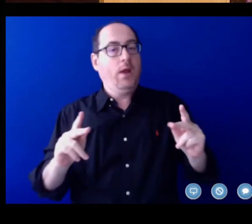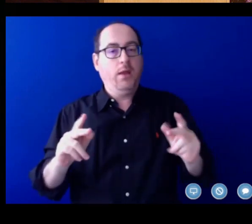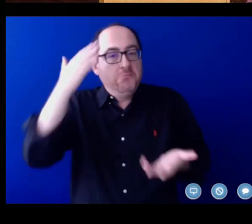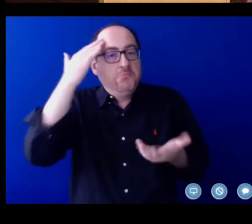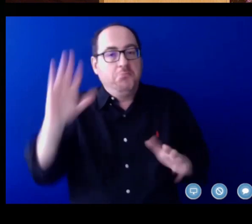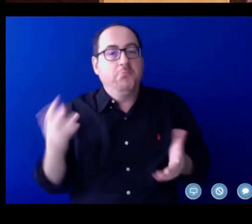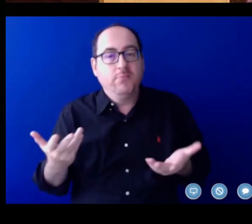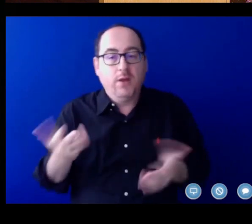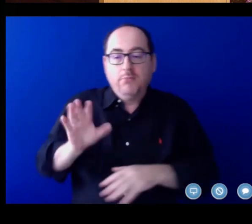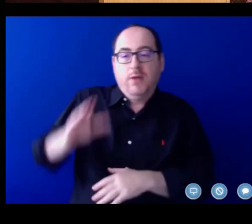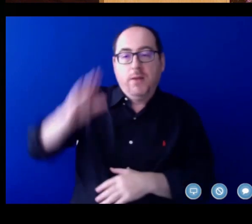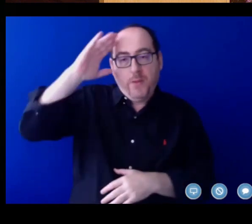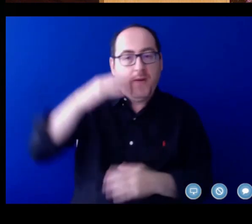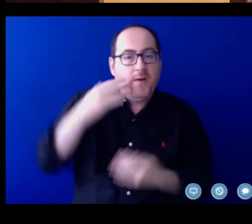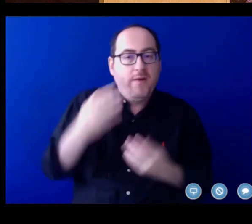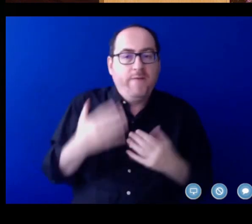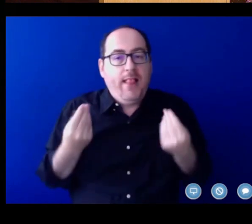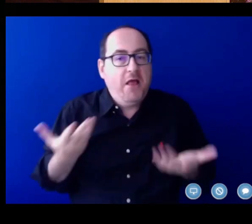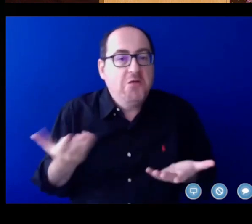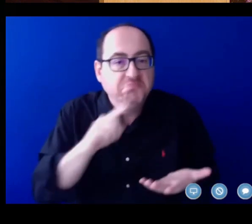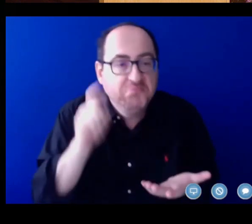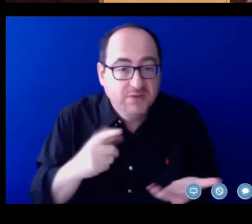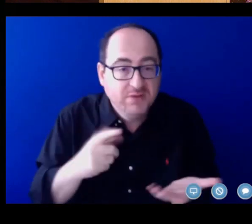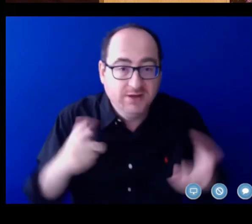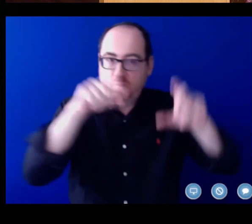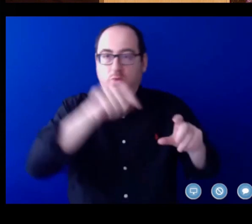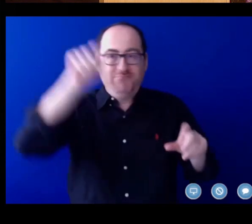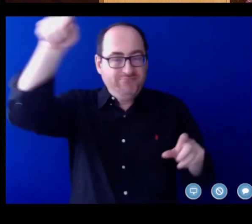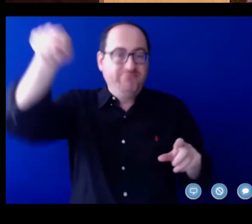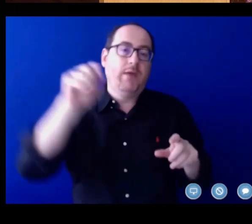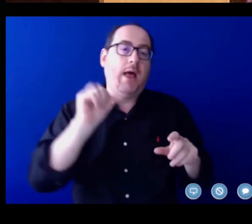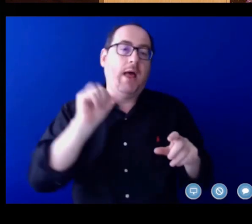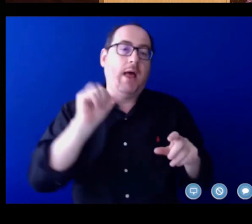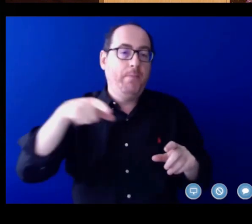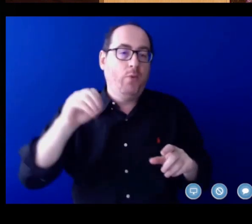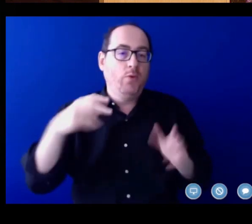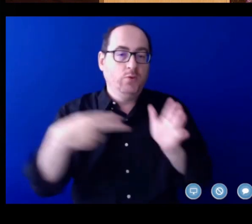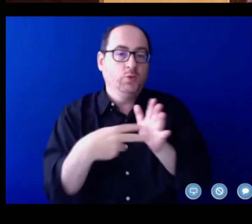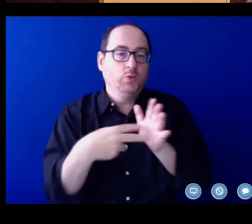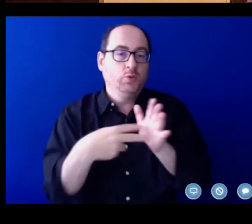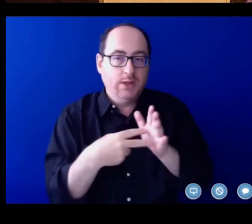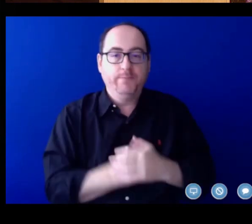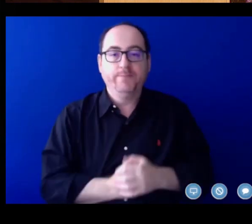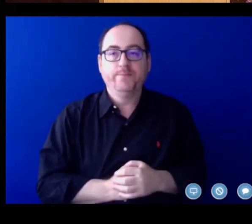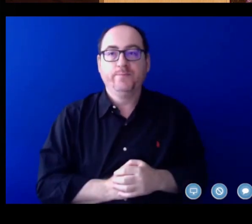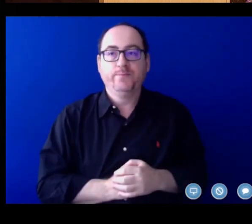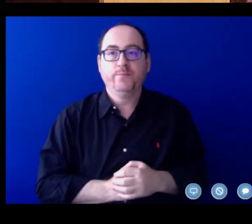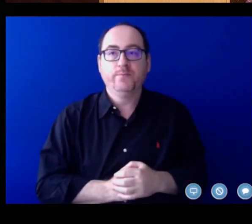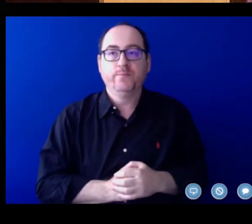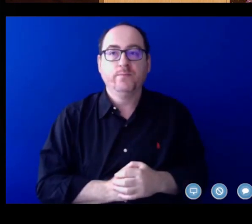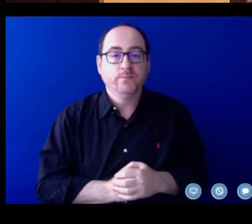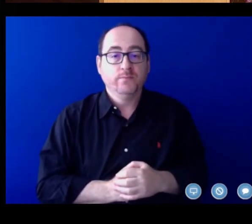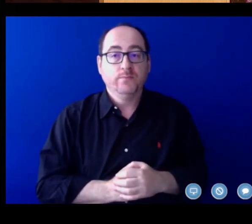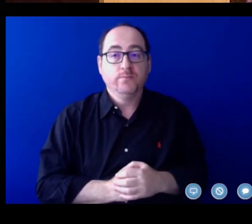This is a photo of Aleppo in Syria, and it shows Aleppo as it was before the war and as